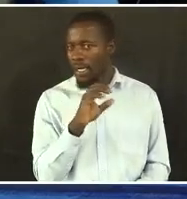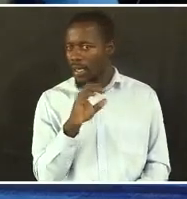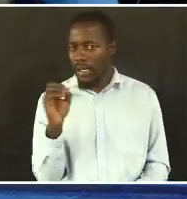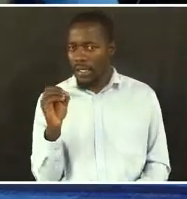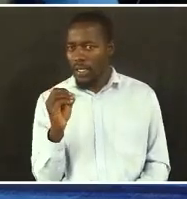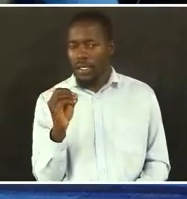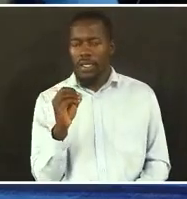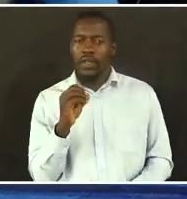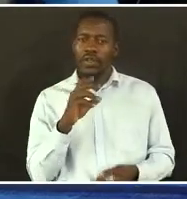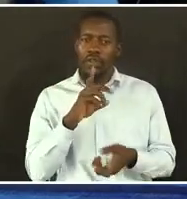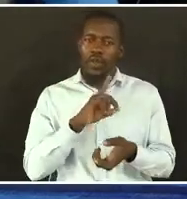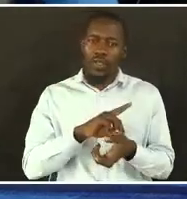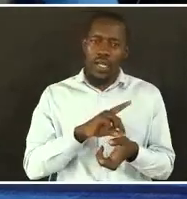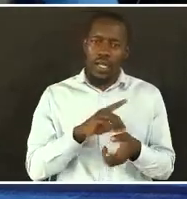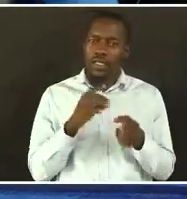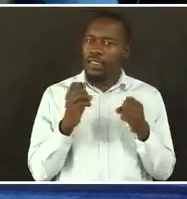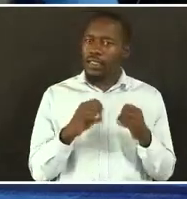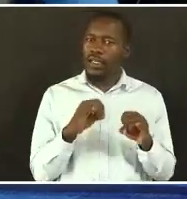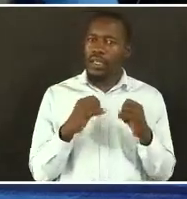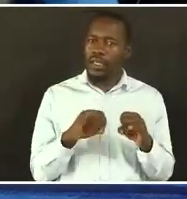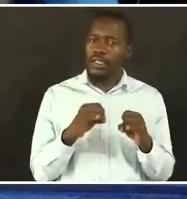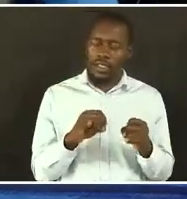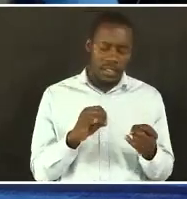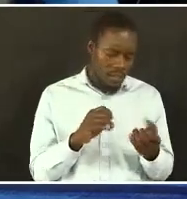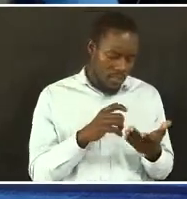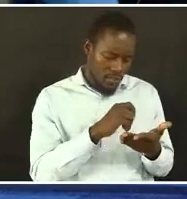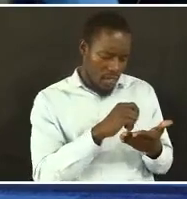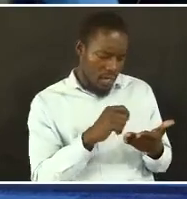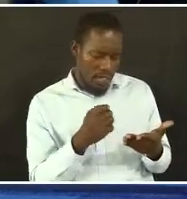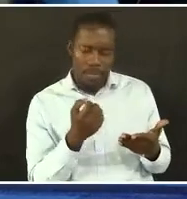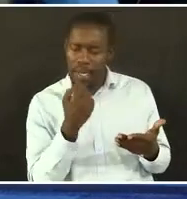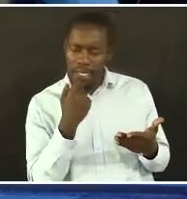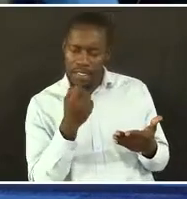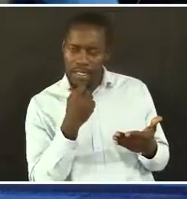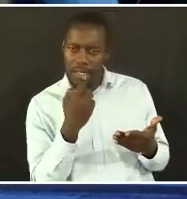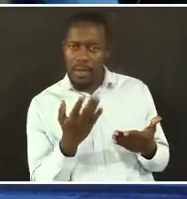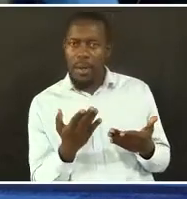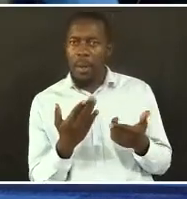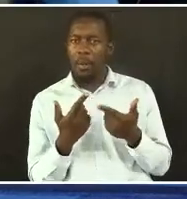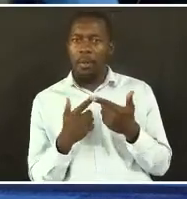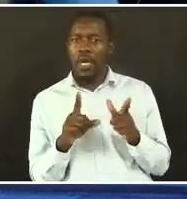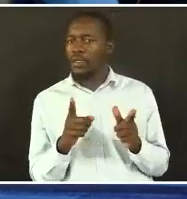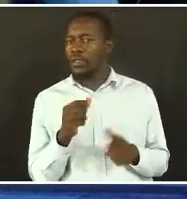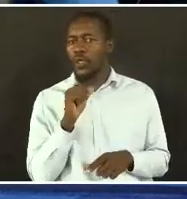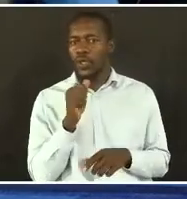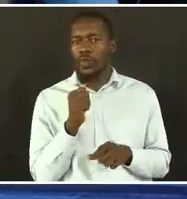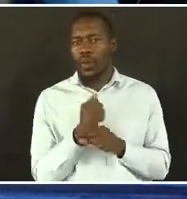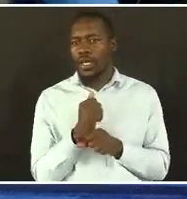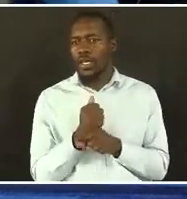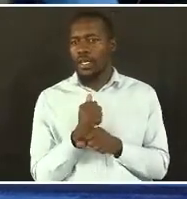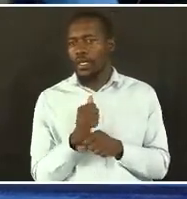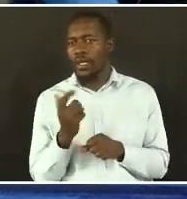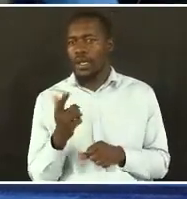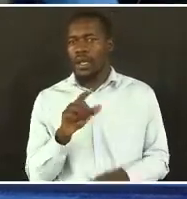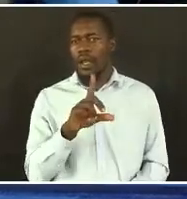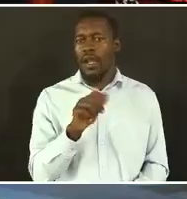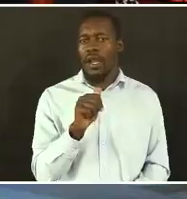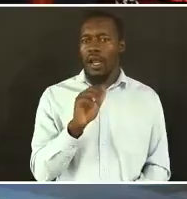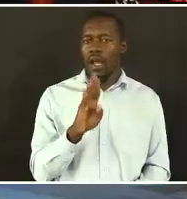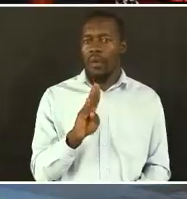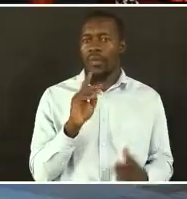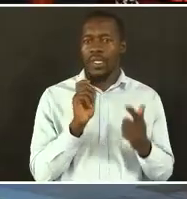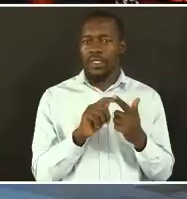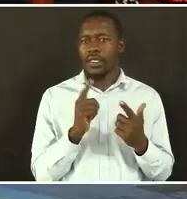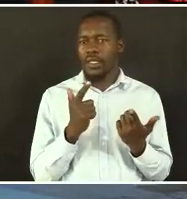to change prescription and everything is not working, samples are taken to the lab for testing and results are